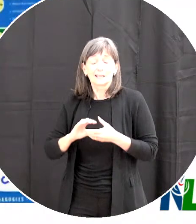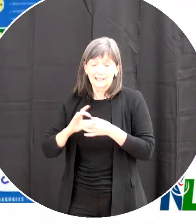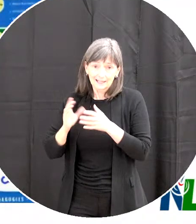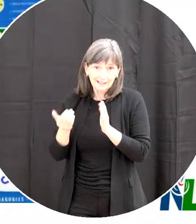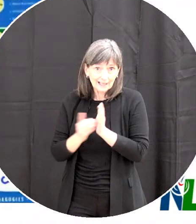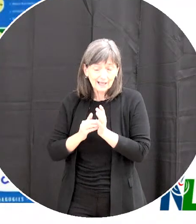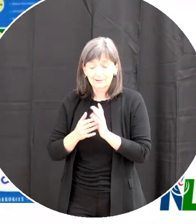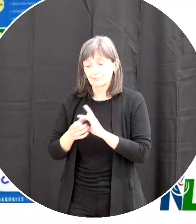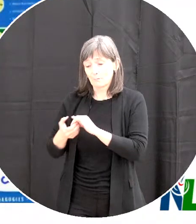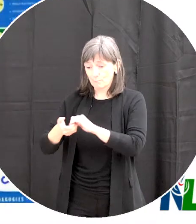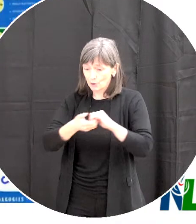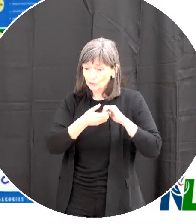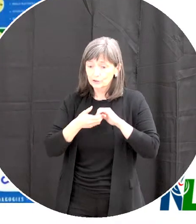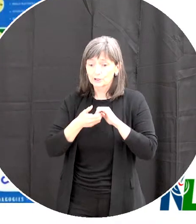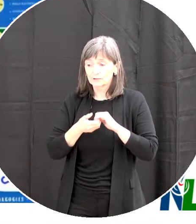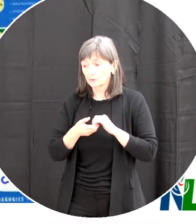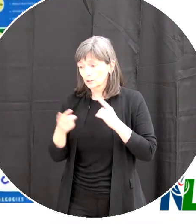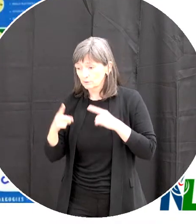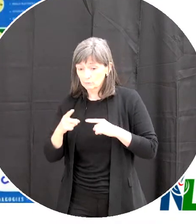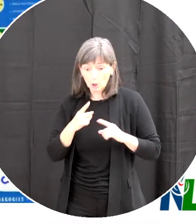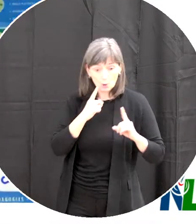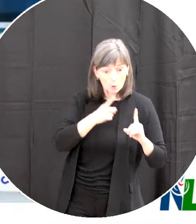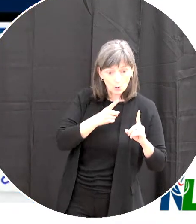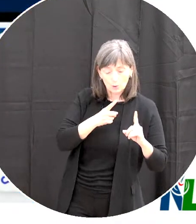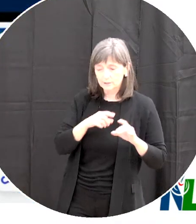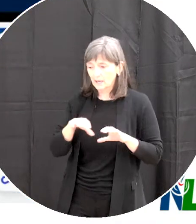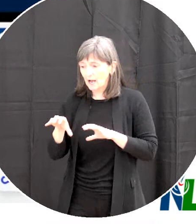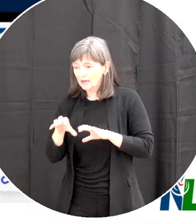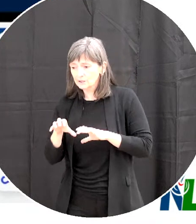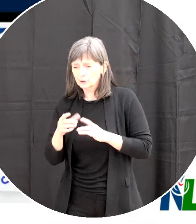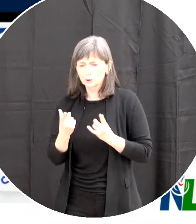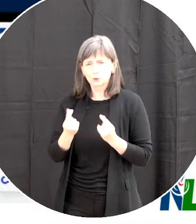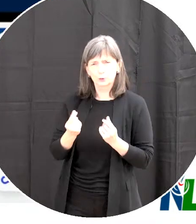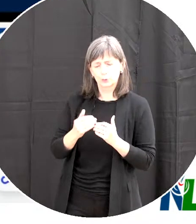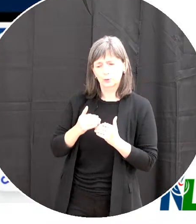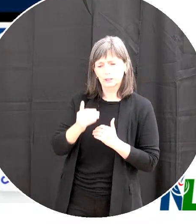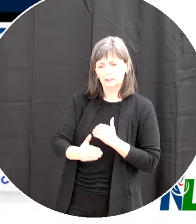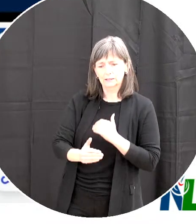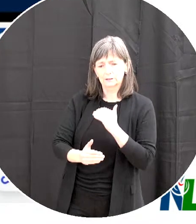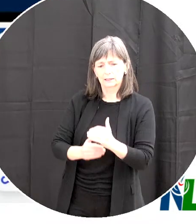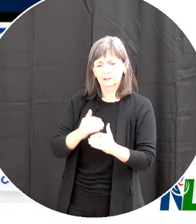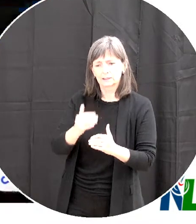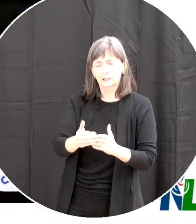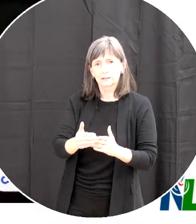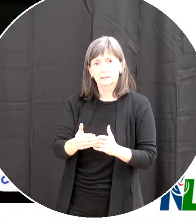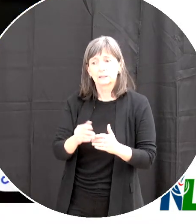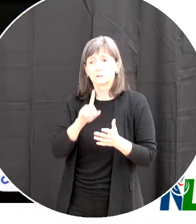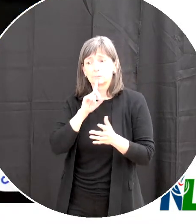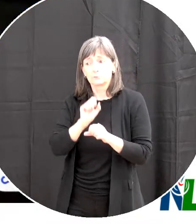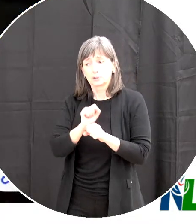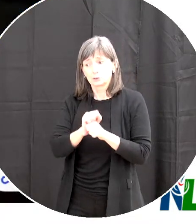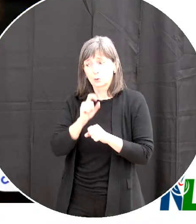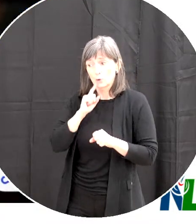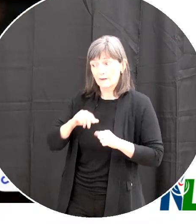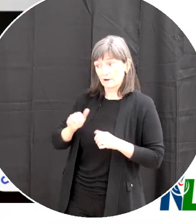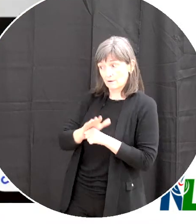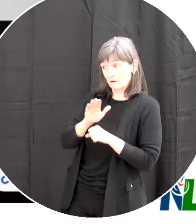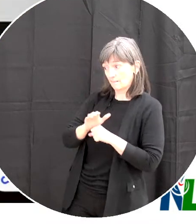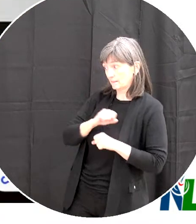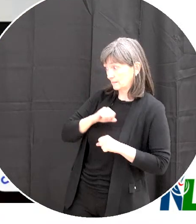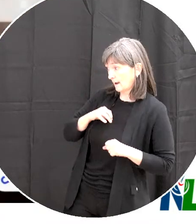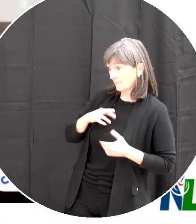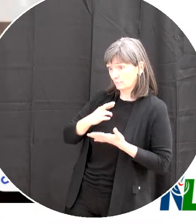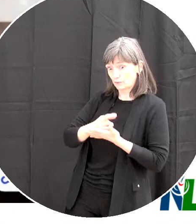goals, identifying actions and next steps, building capacity with all stakeholders system-wide,